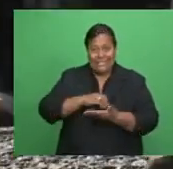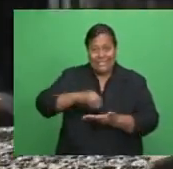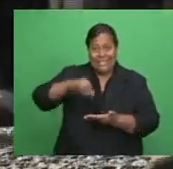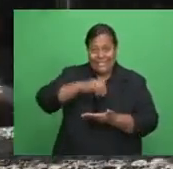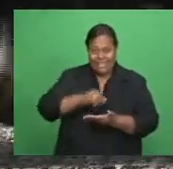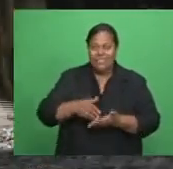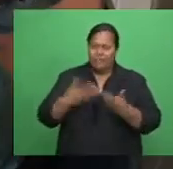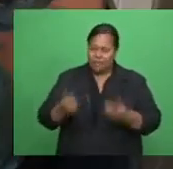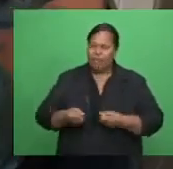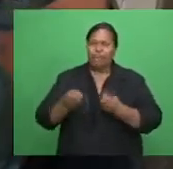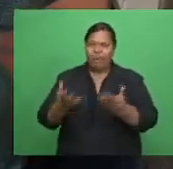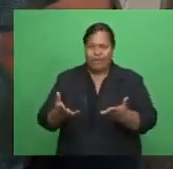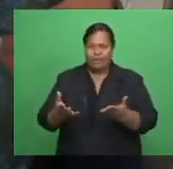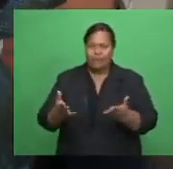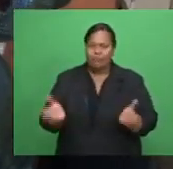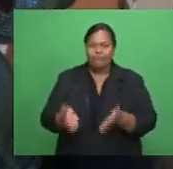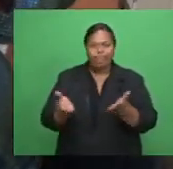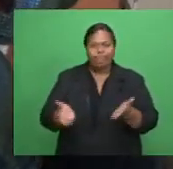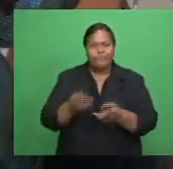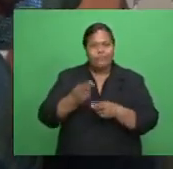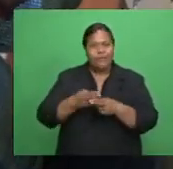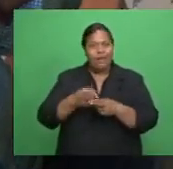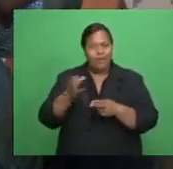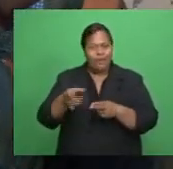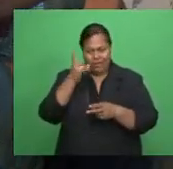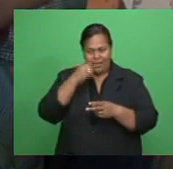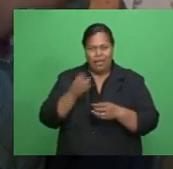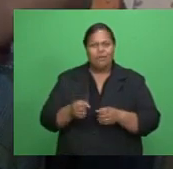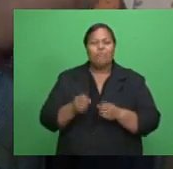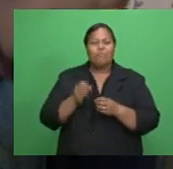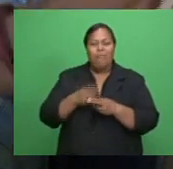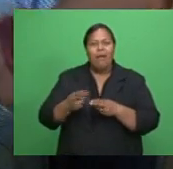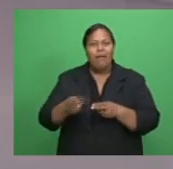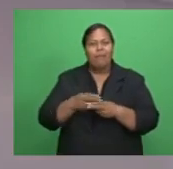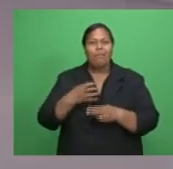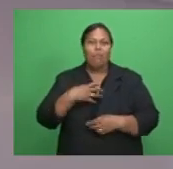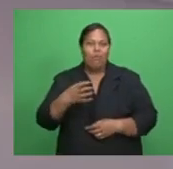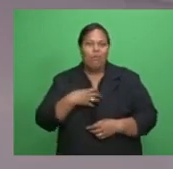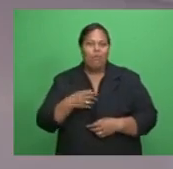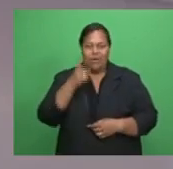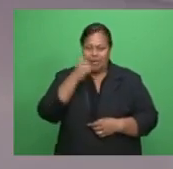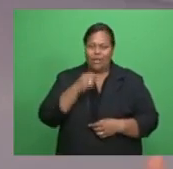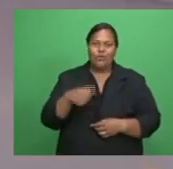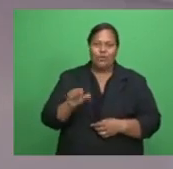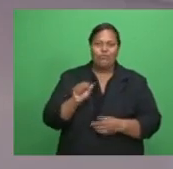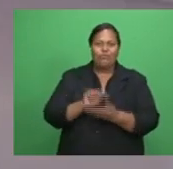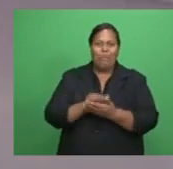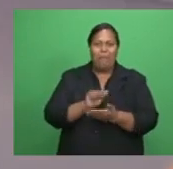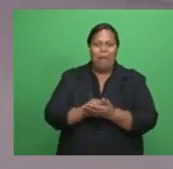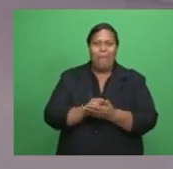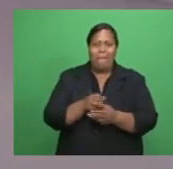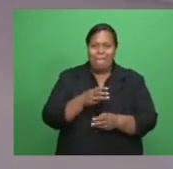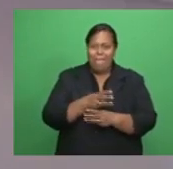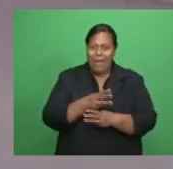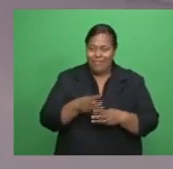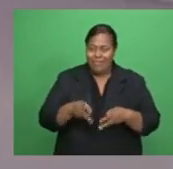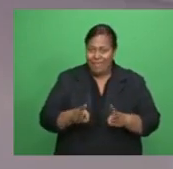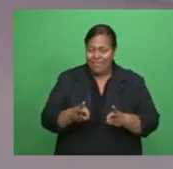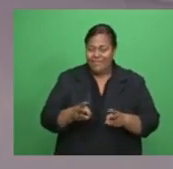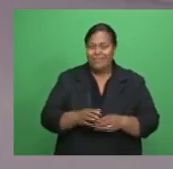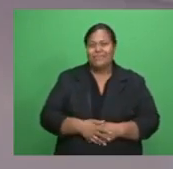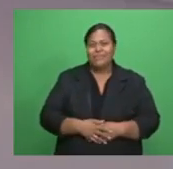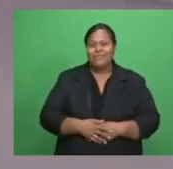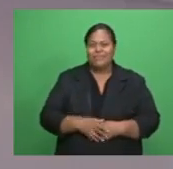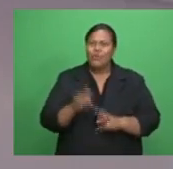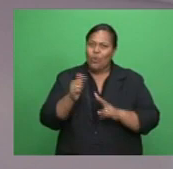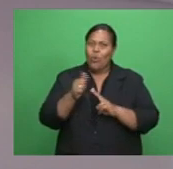farmers to plant more and produce better quality using organic methods. And just making sure that they're able to attend to the plants